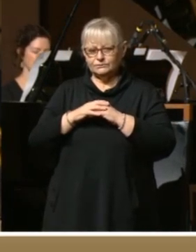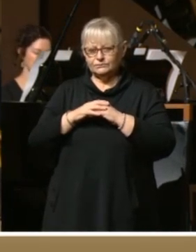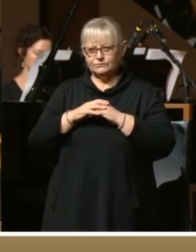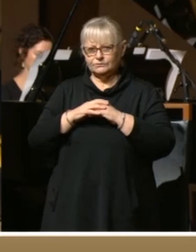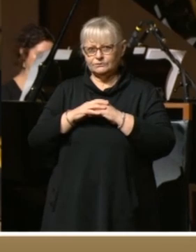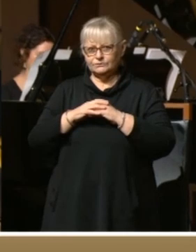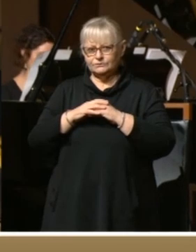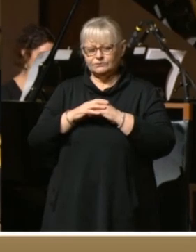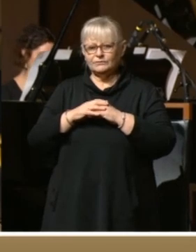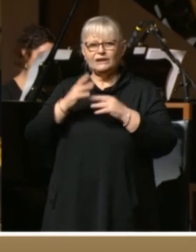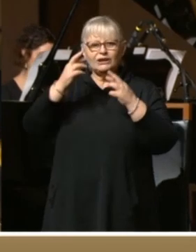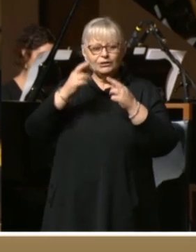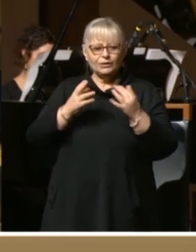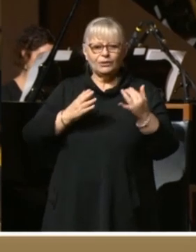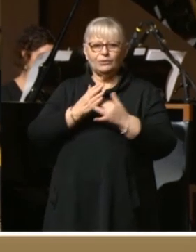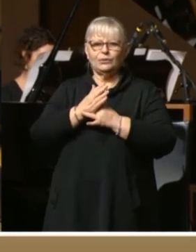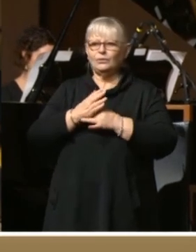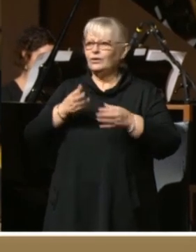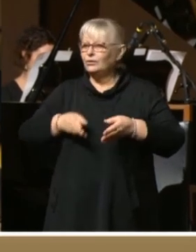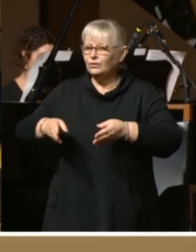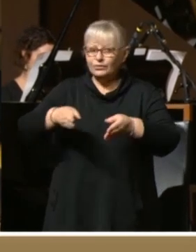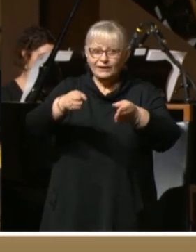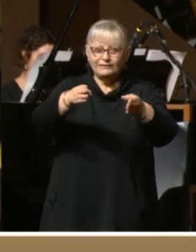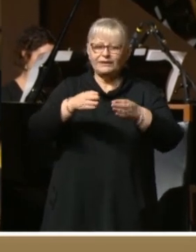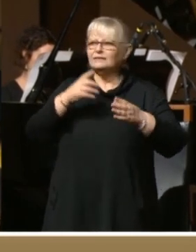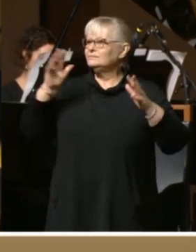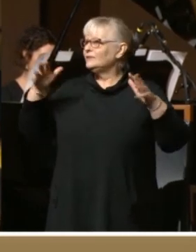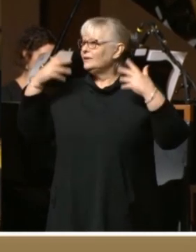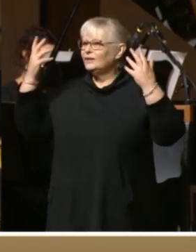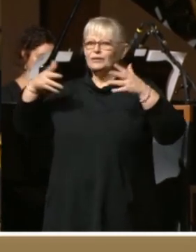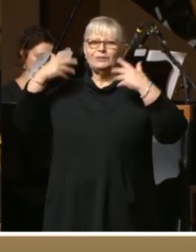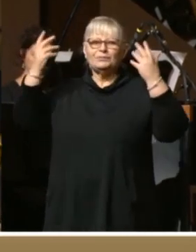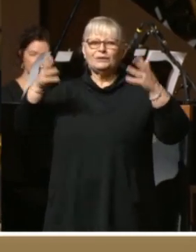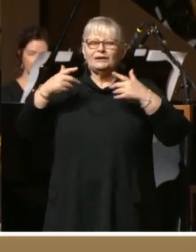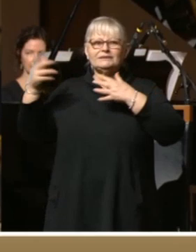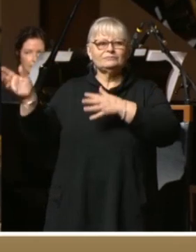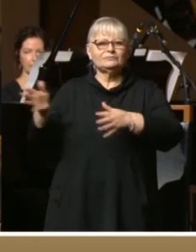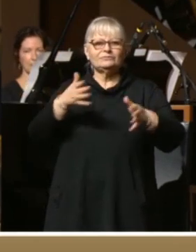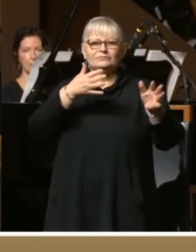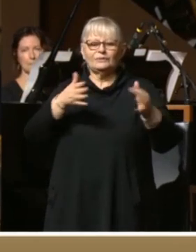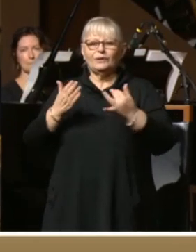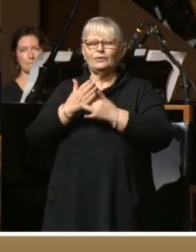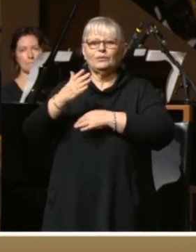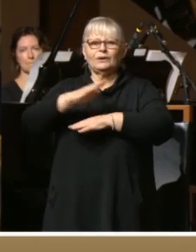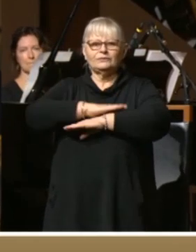Nurumbango. Respect is in the Canberra River and the breeze quietly moving through